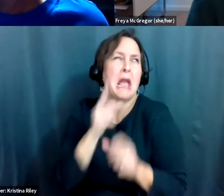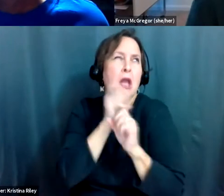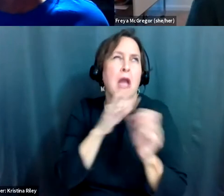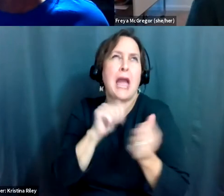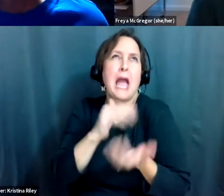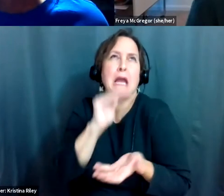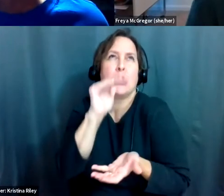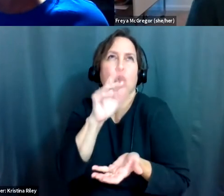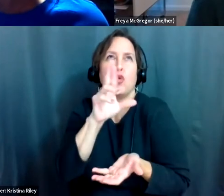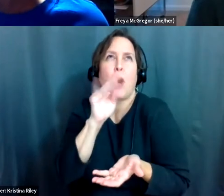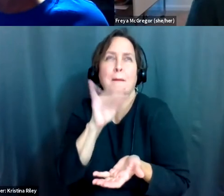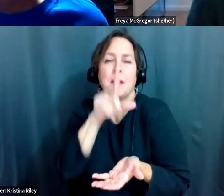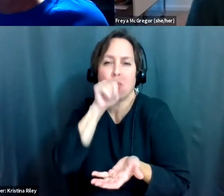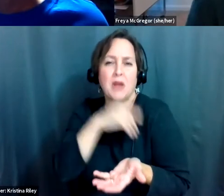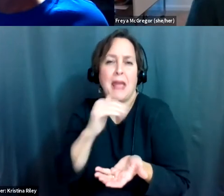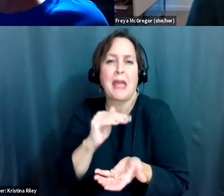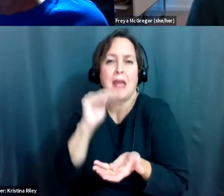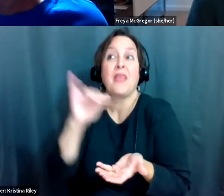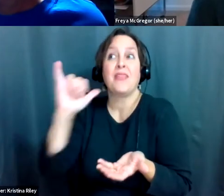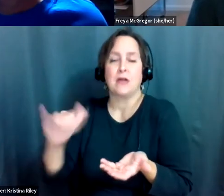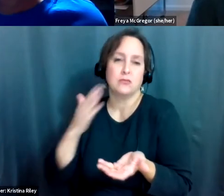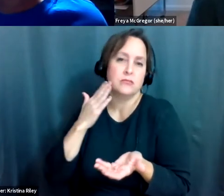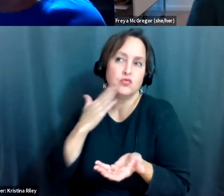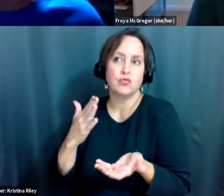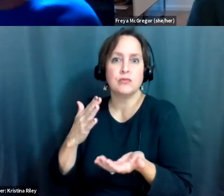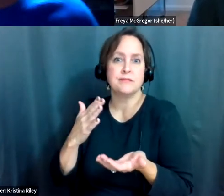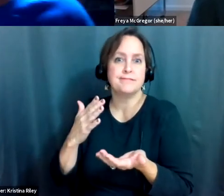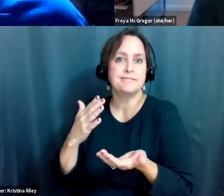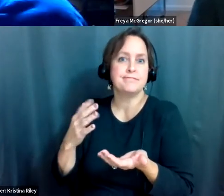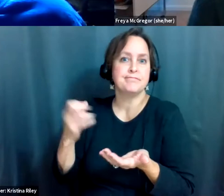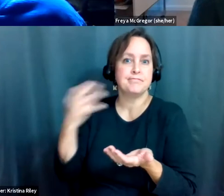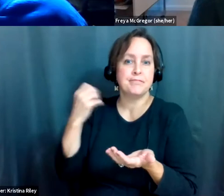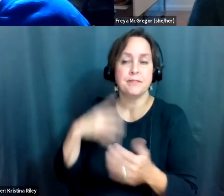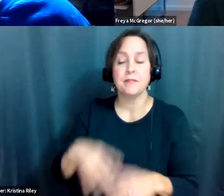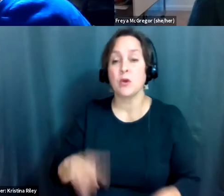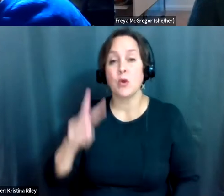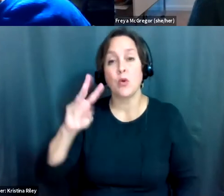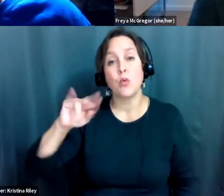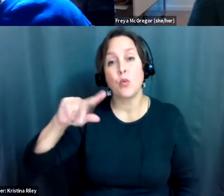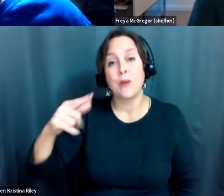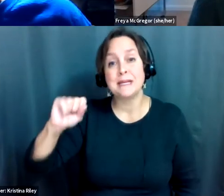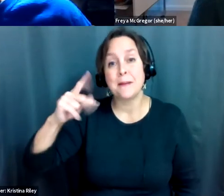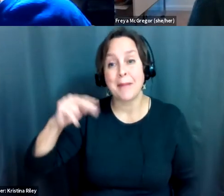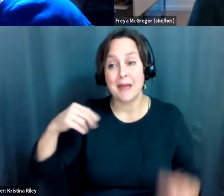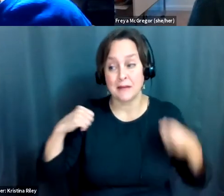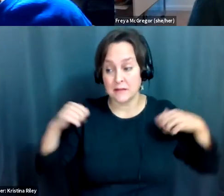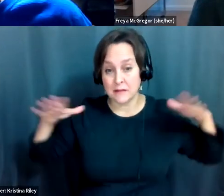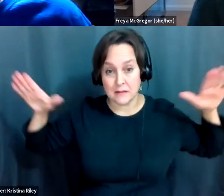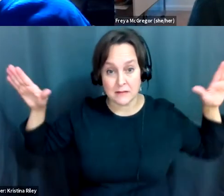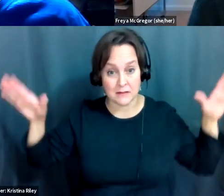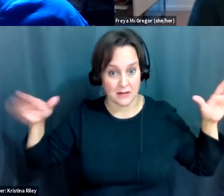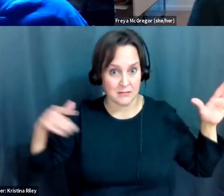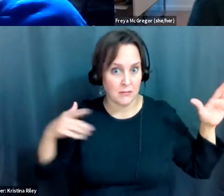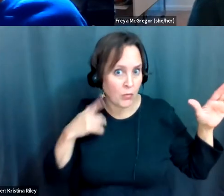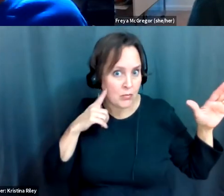So that gives me a great frame of reference. Um, wingspans. I find very fascinating when I first heard